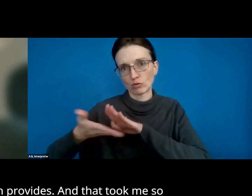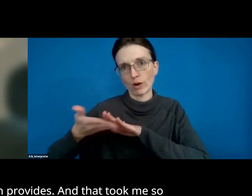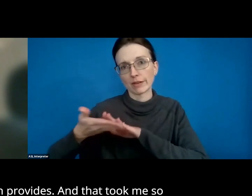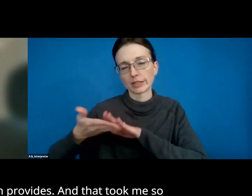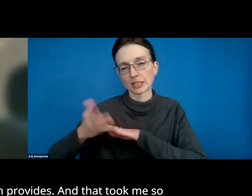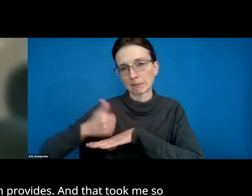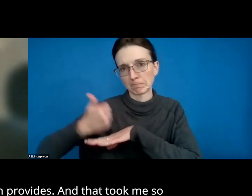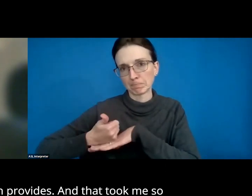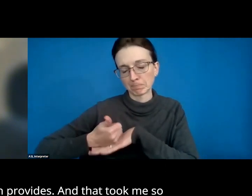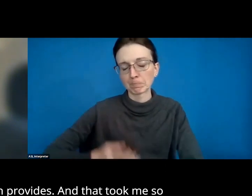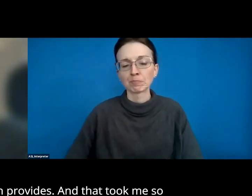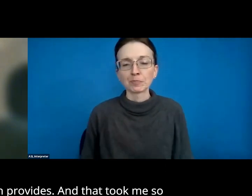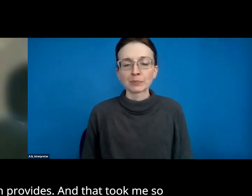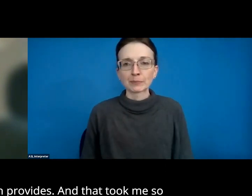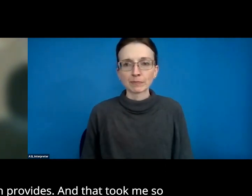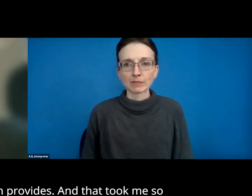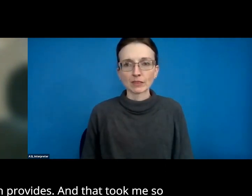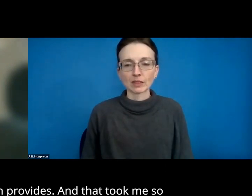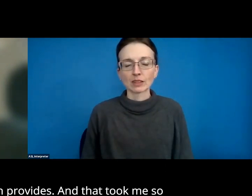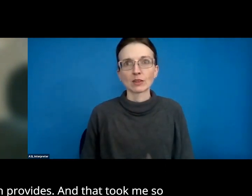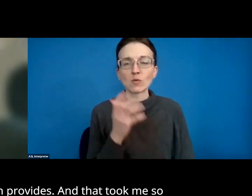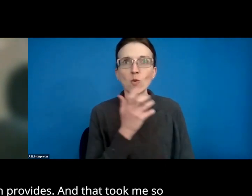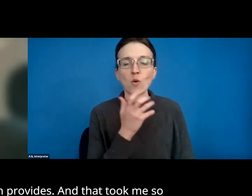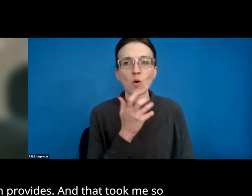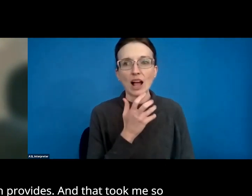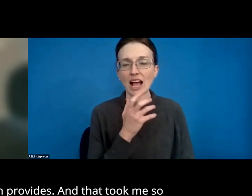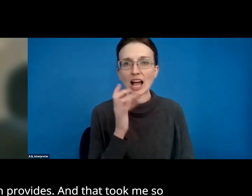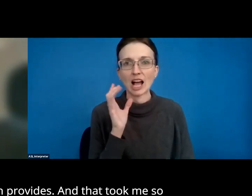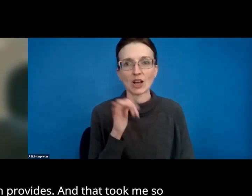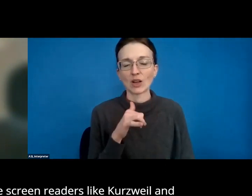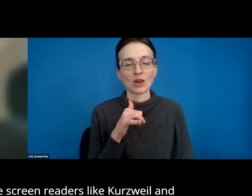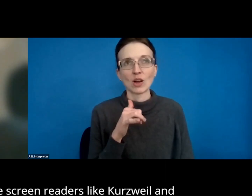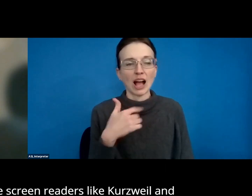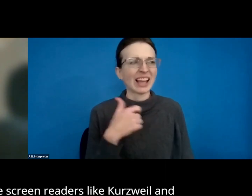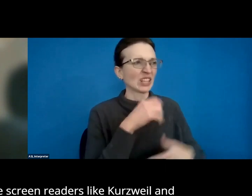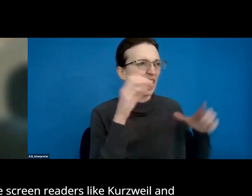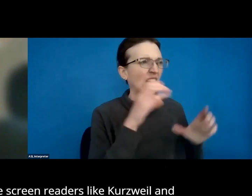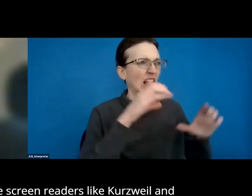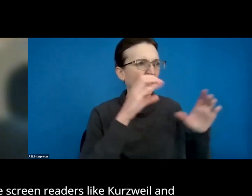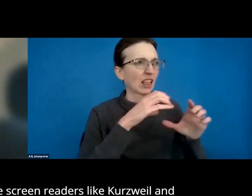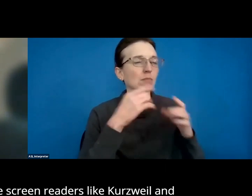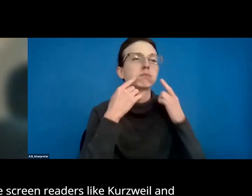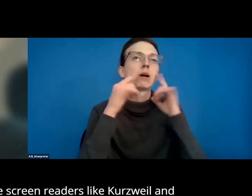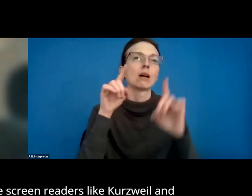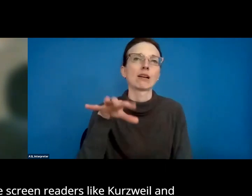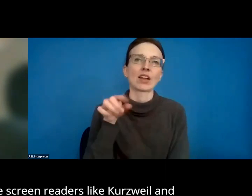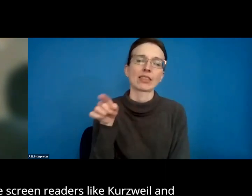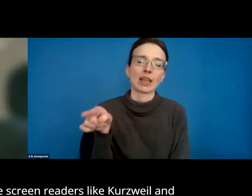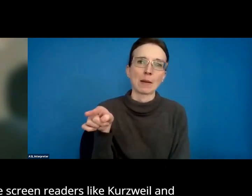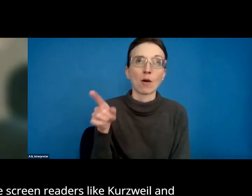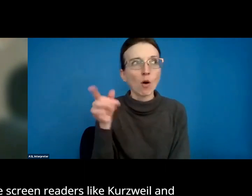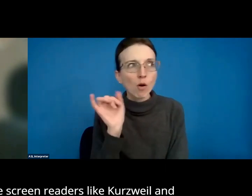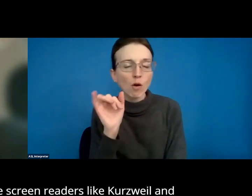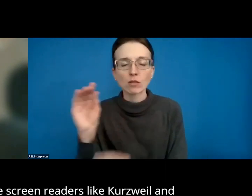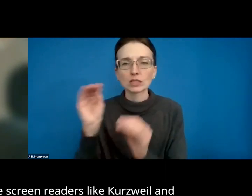and that took me so many different routes to find that source, to teach me how to use screen